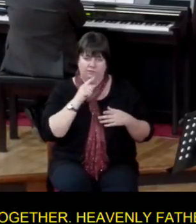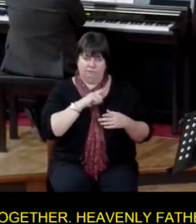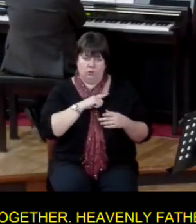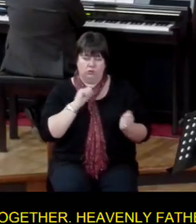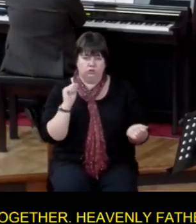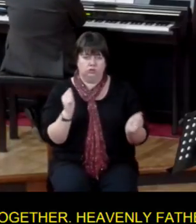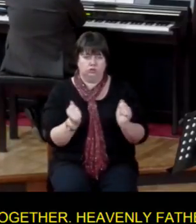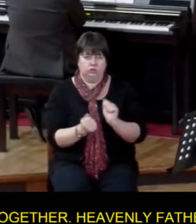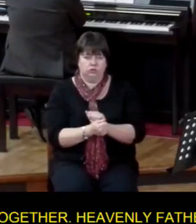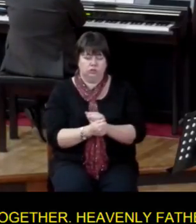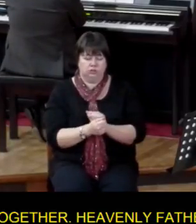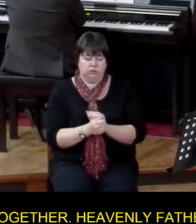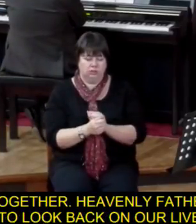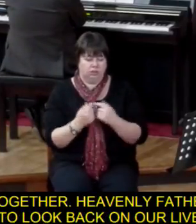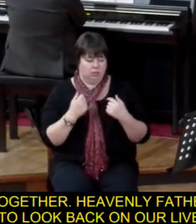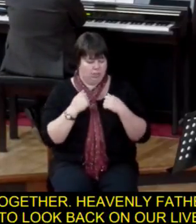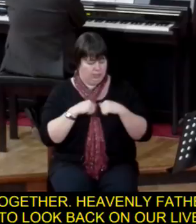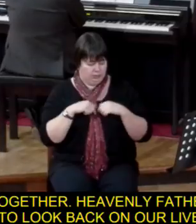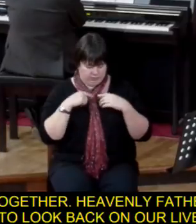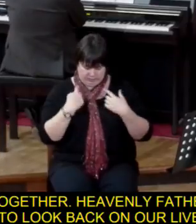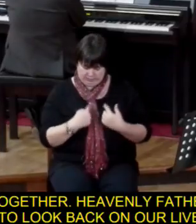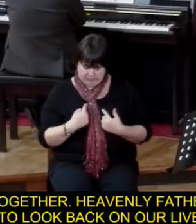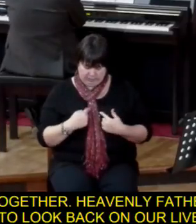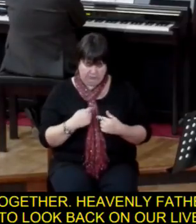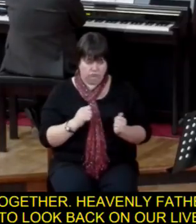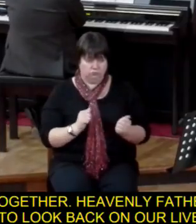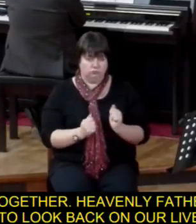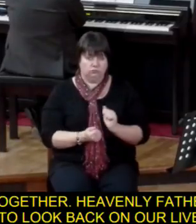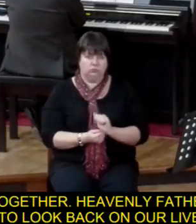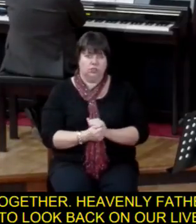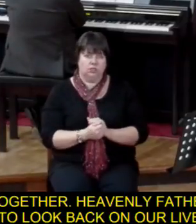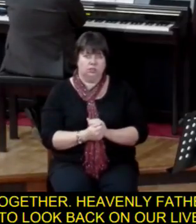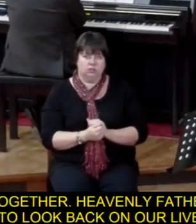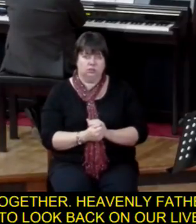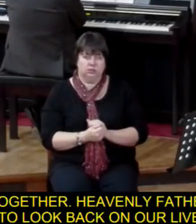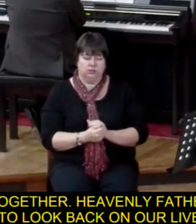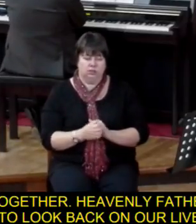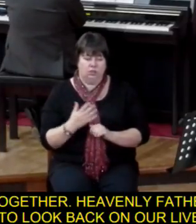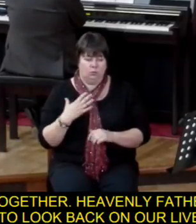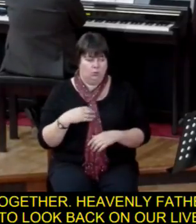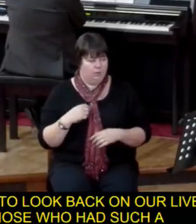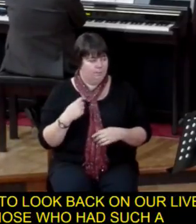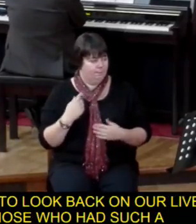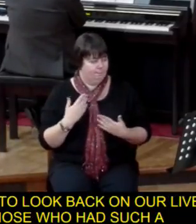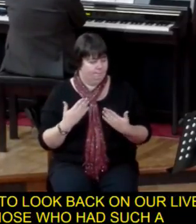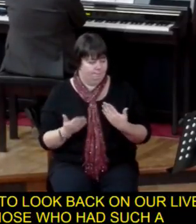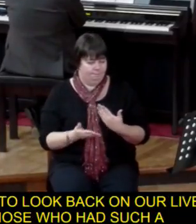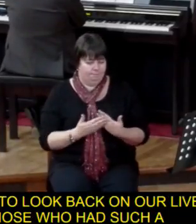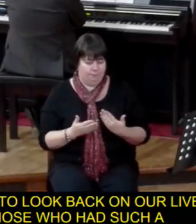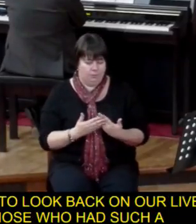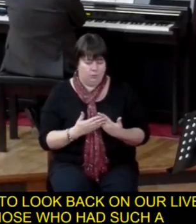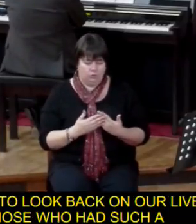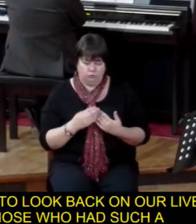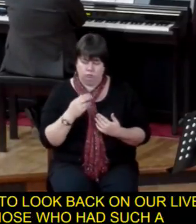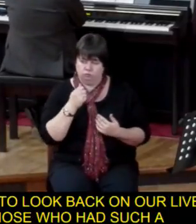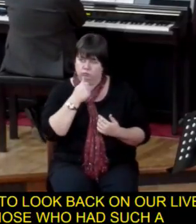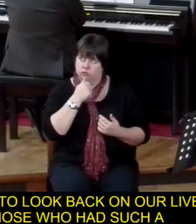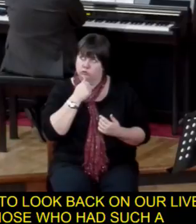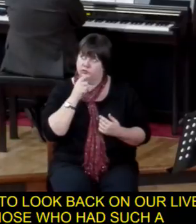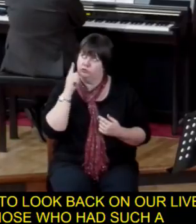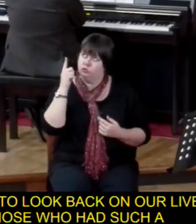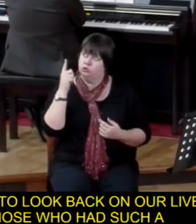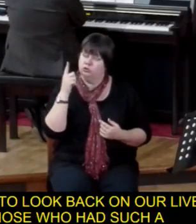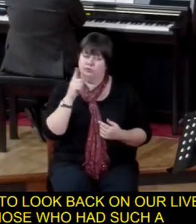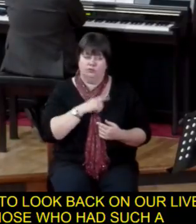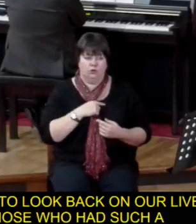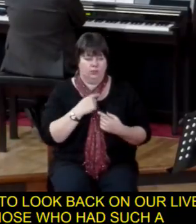are necessary in us, to bring us to a place where we can be of more practical use to you in